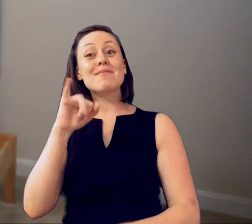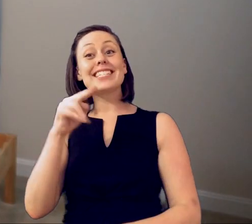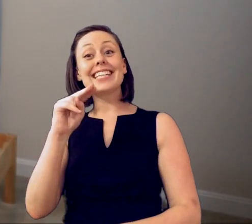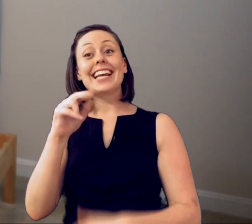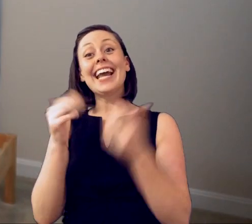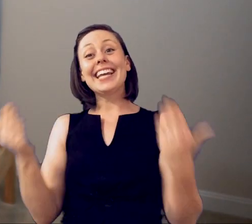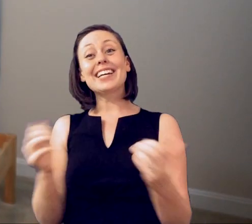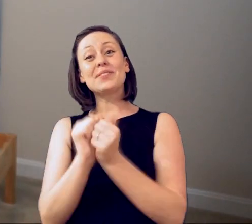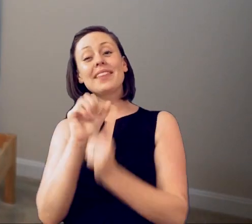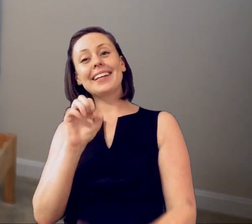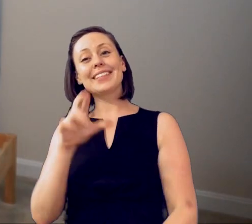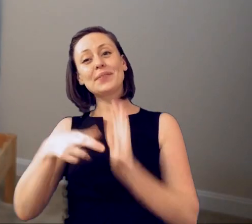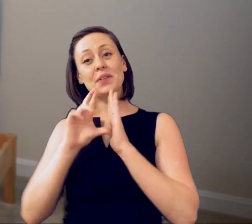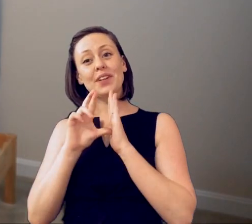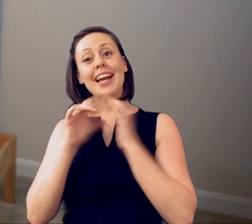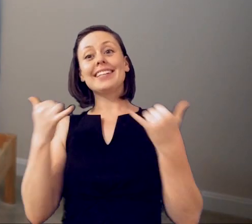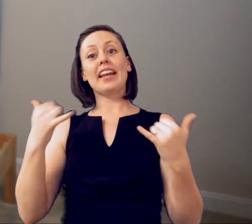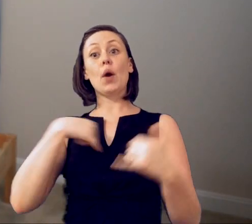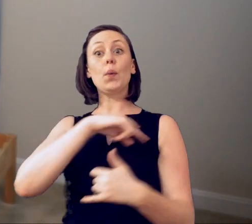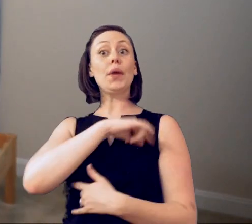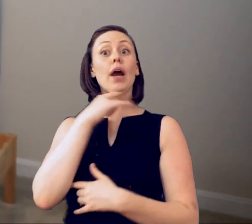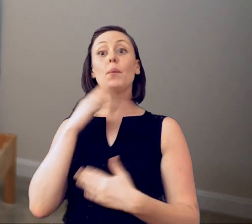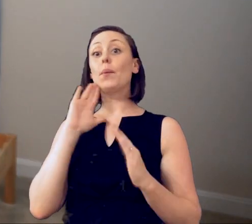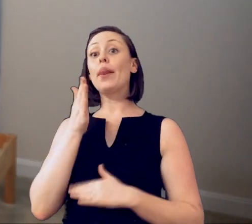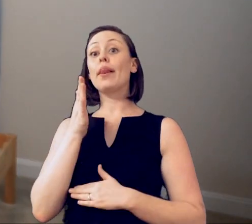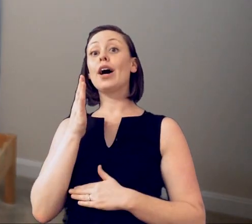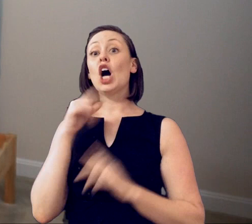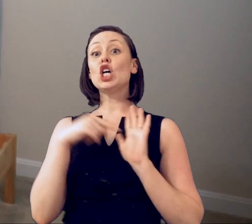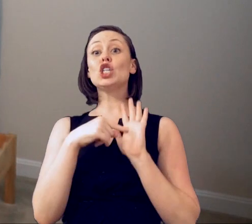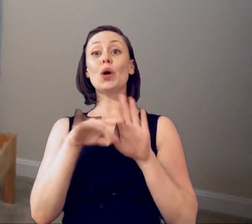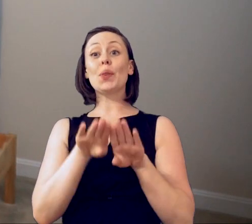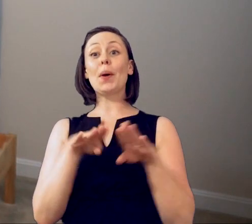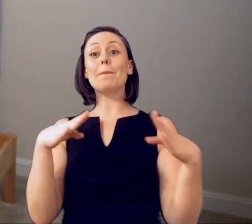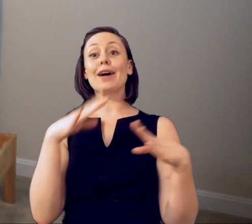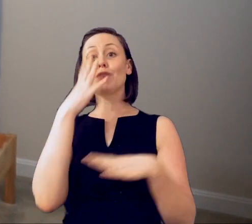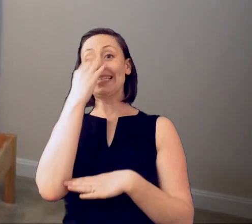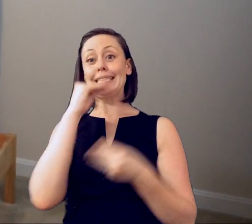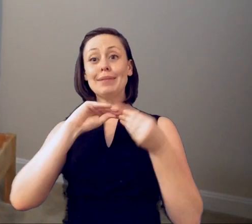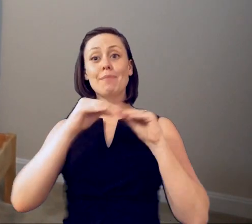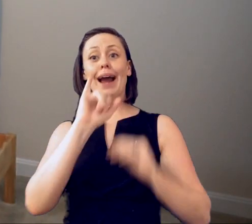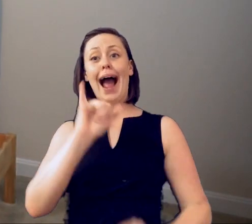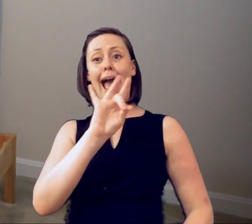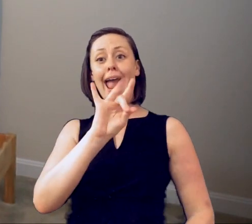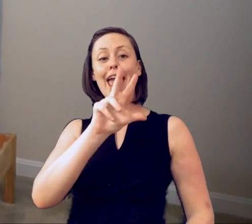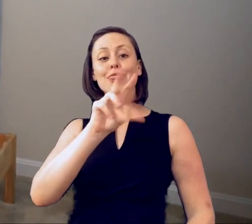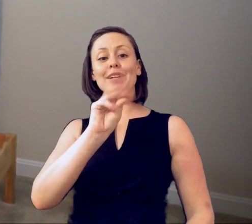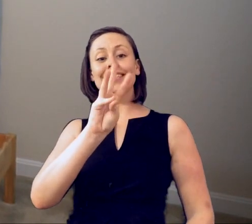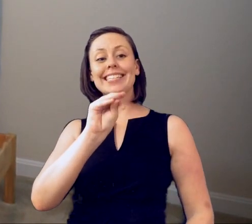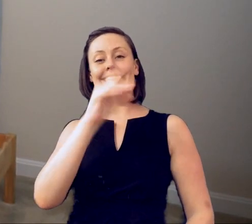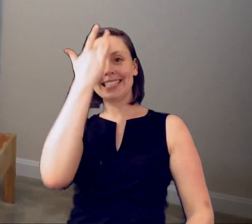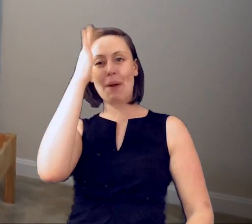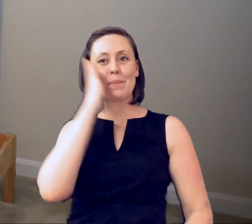Hi everyone, I'm Jason, here with ASL Reviews. Today we are going to show you the unboxing for the Sleep Number i8